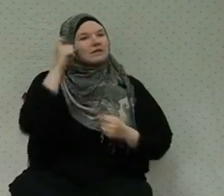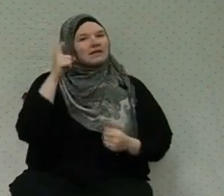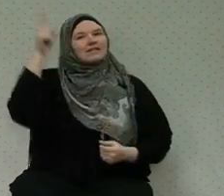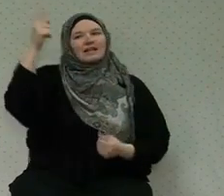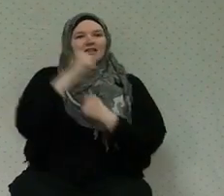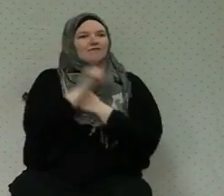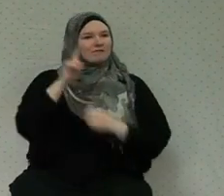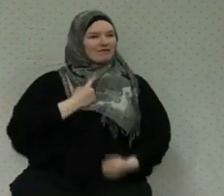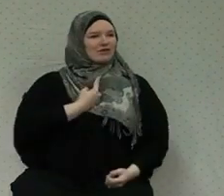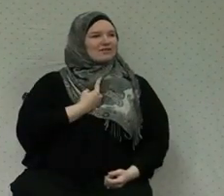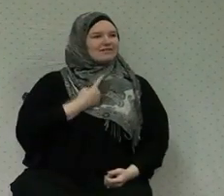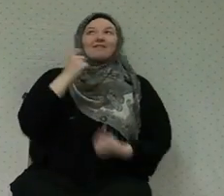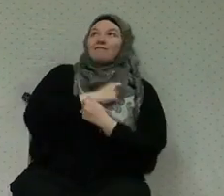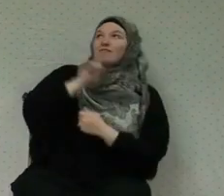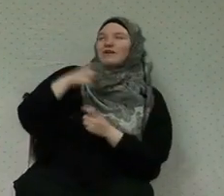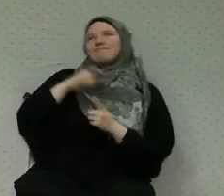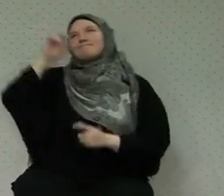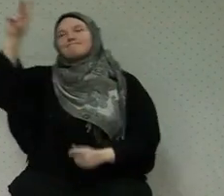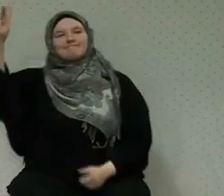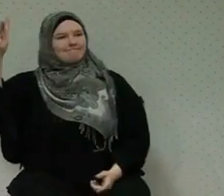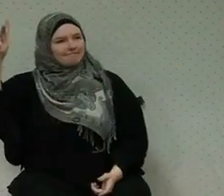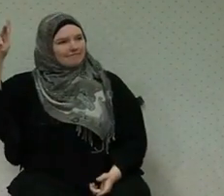loved you first.